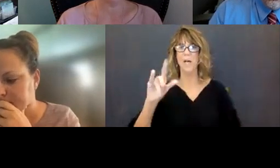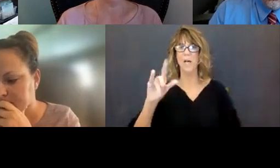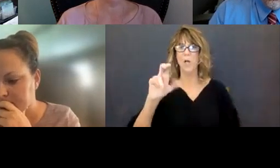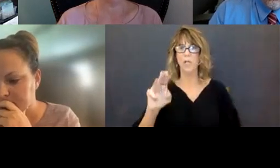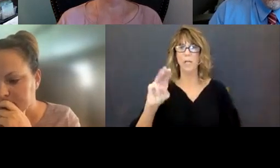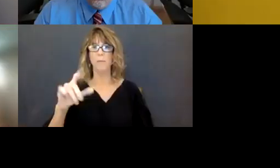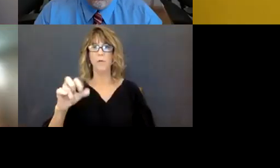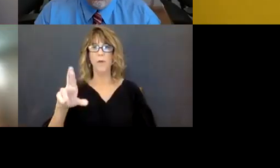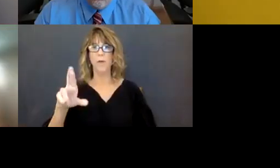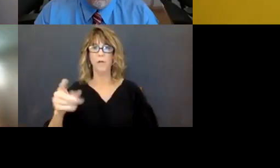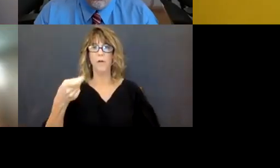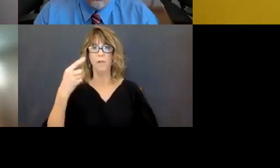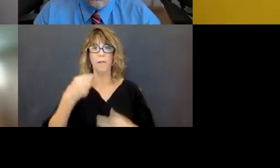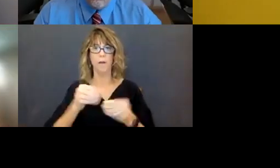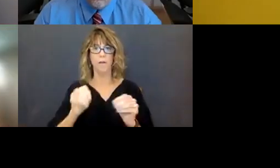Affairs.